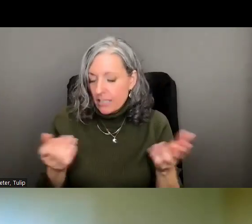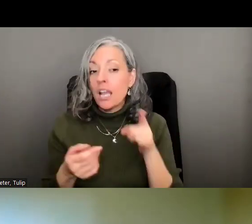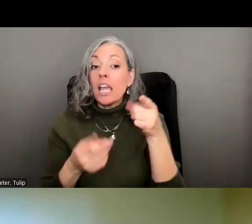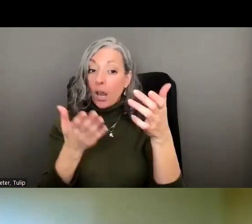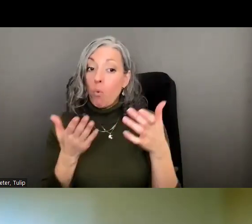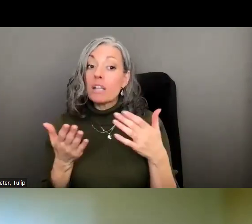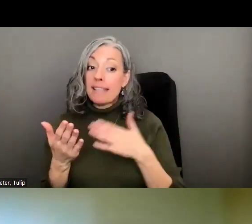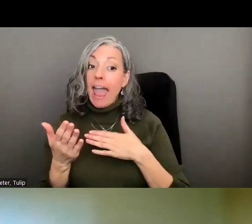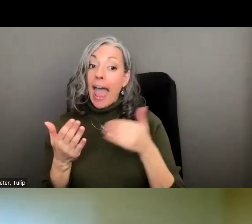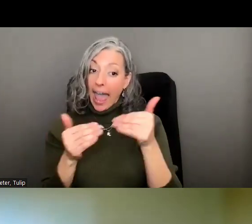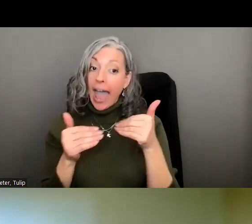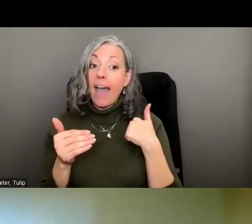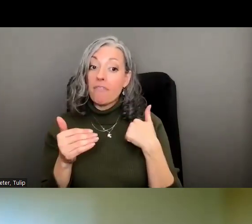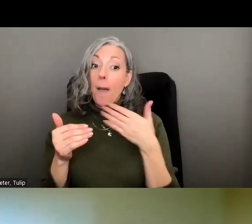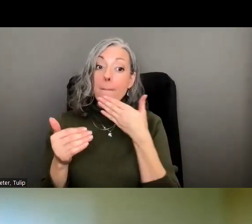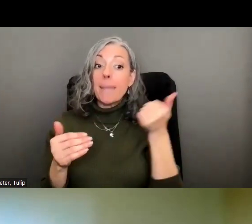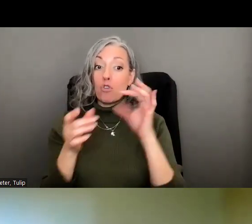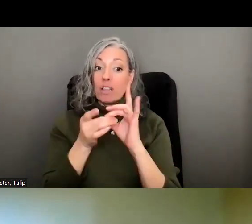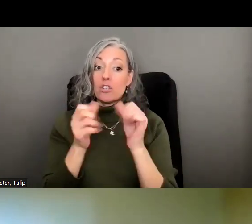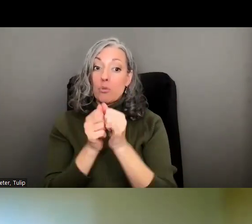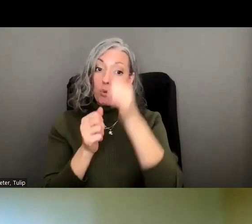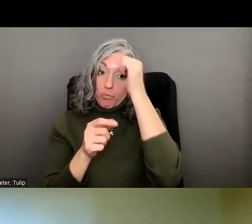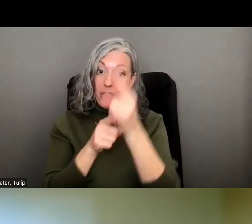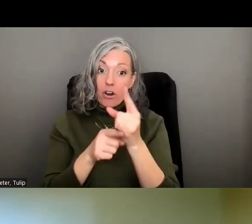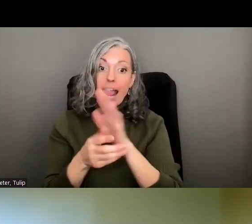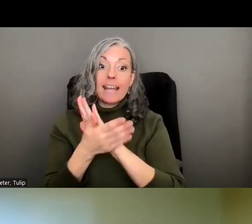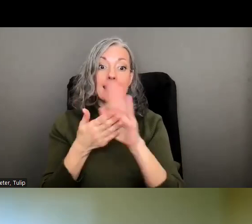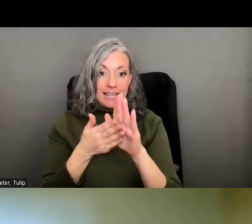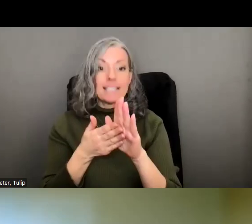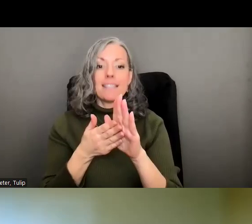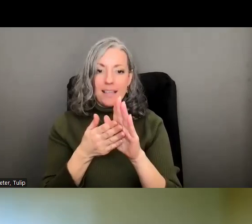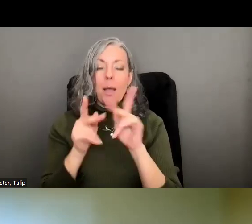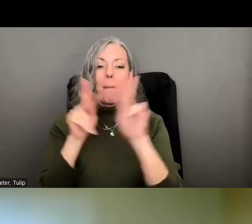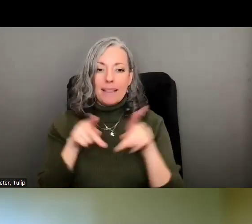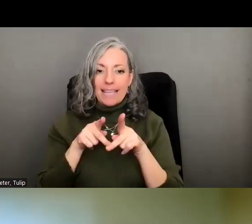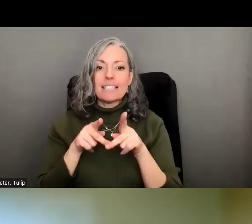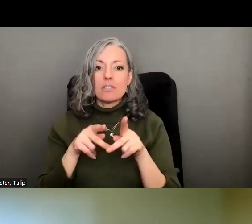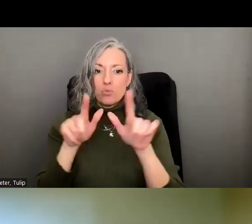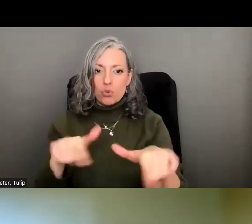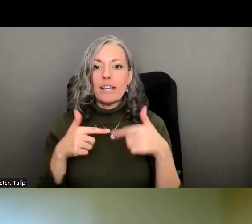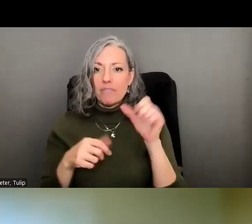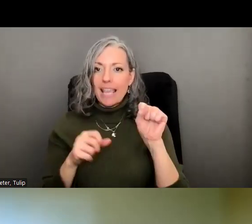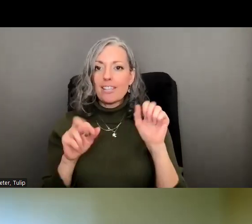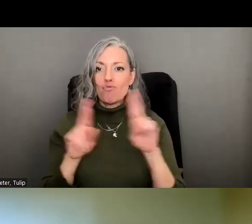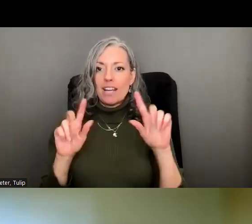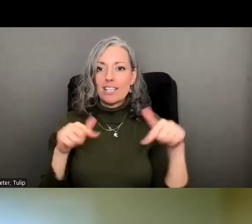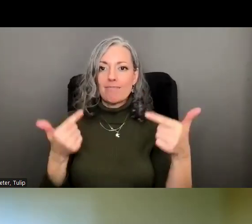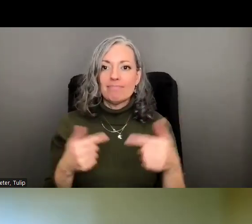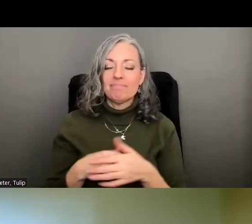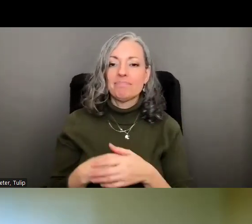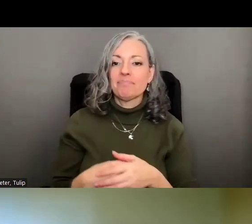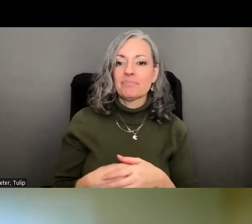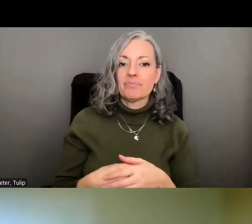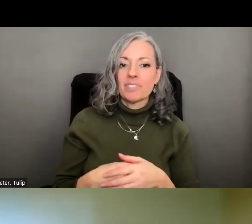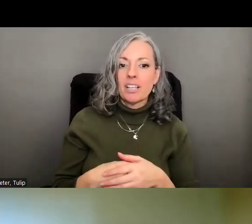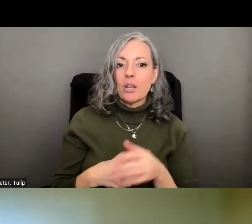have a better relationship with his brother and a nice place to live. This ambitious plan, California 2030, is needed for